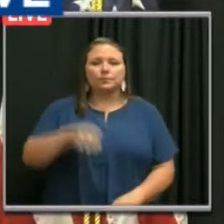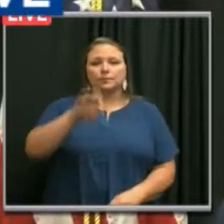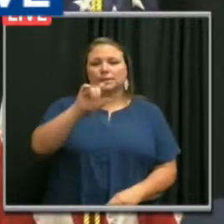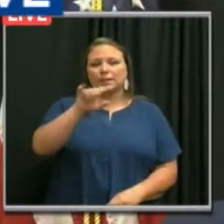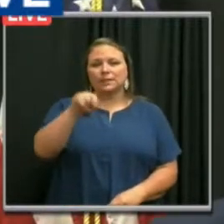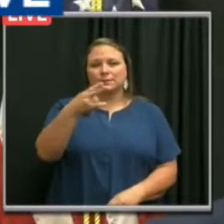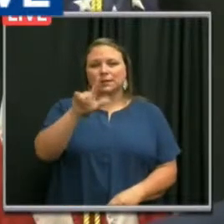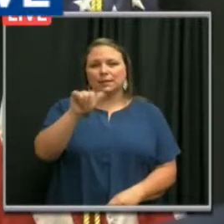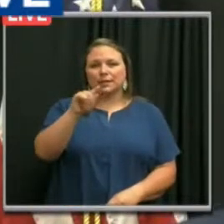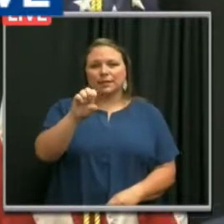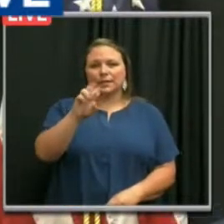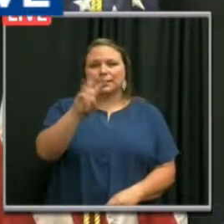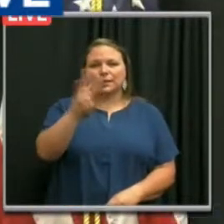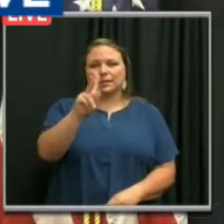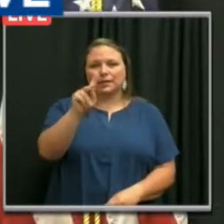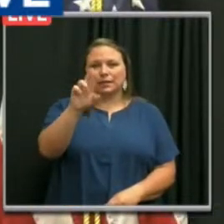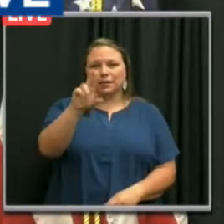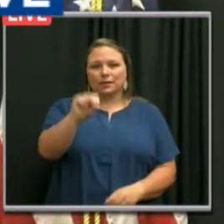Elizabeth Lane, WKRN.